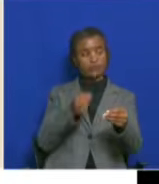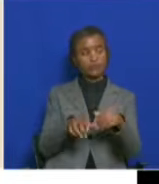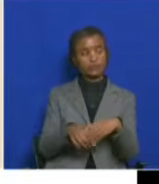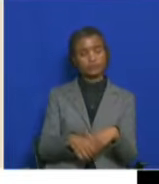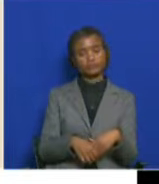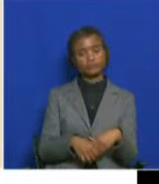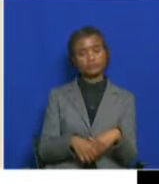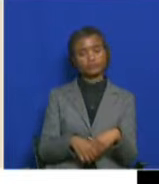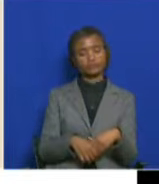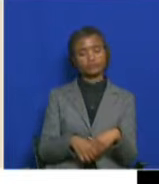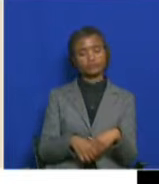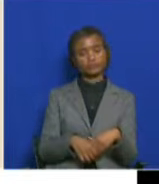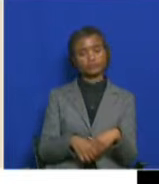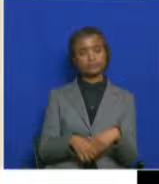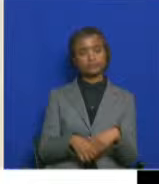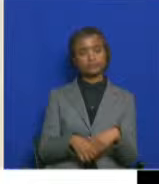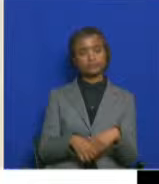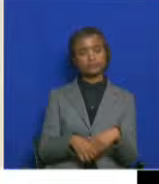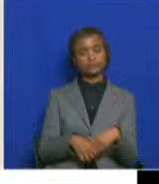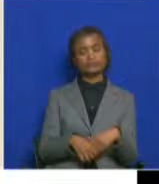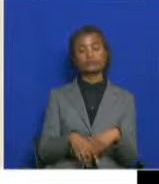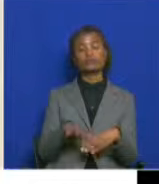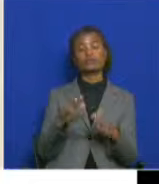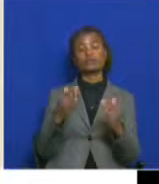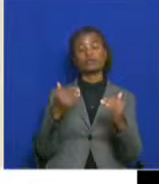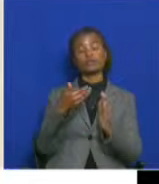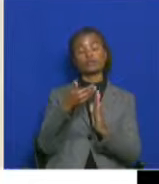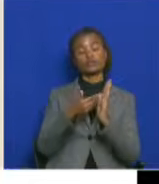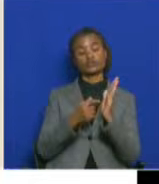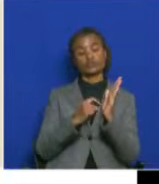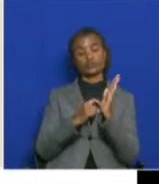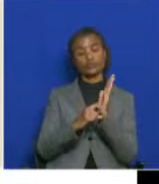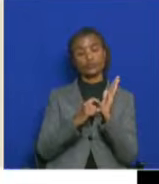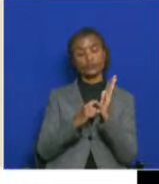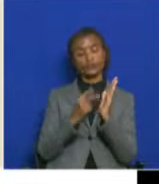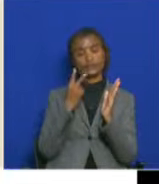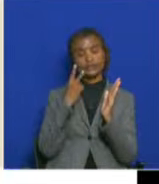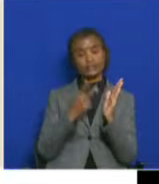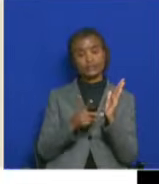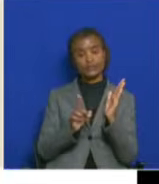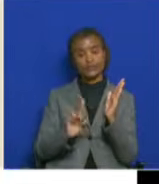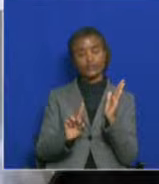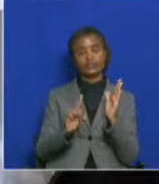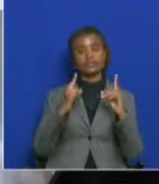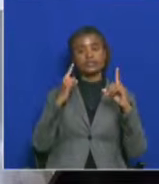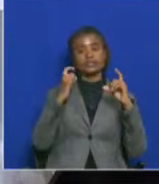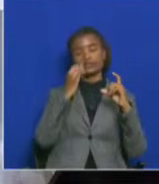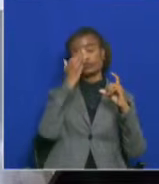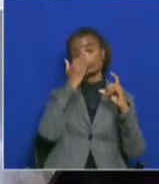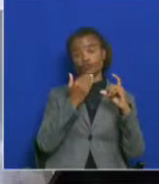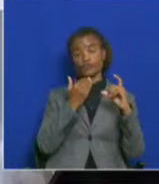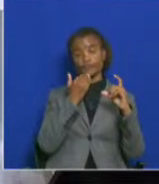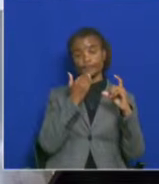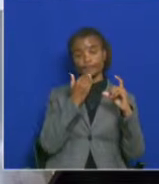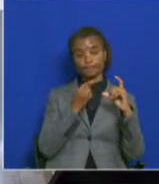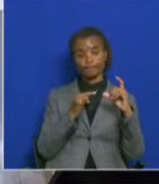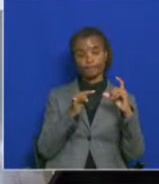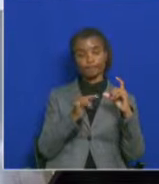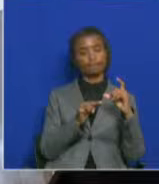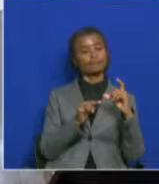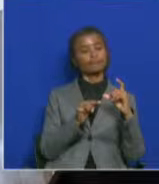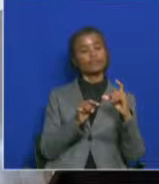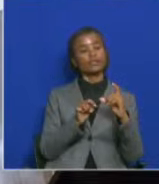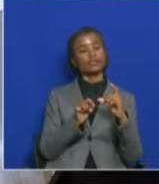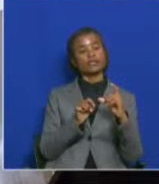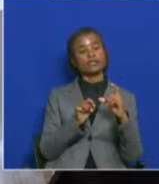At the bottom of the page, we see a series of screenshots sent from General Khan to Mr. Sayed.